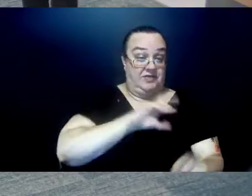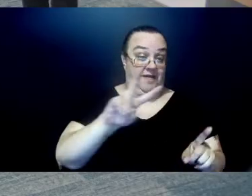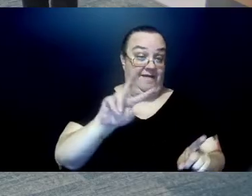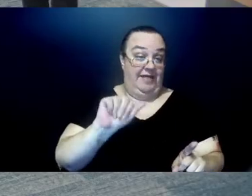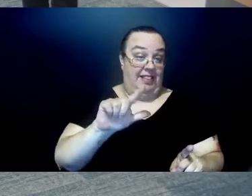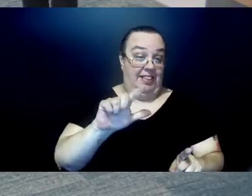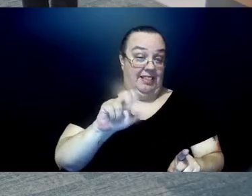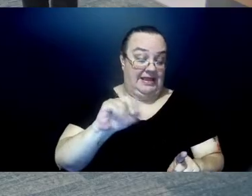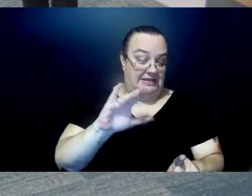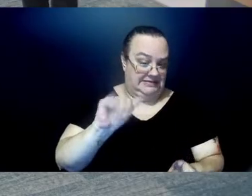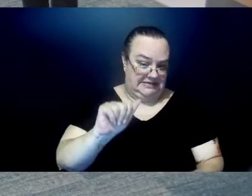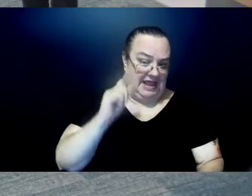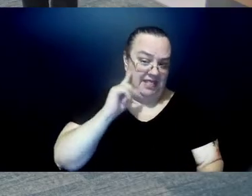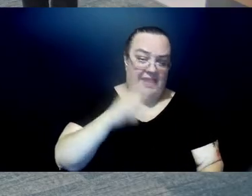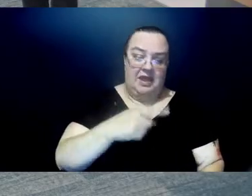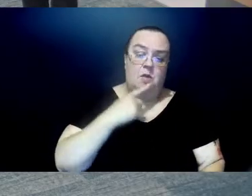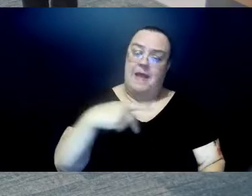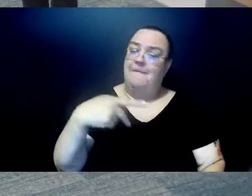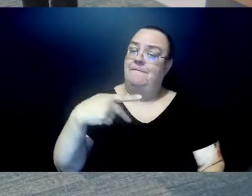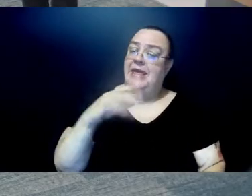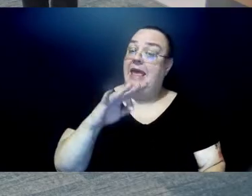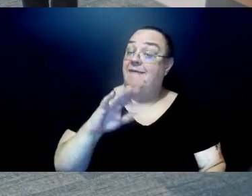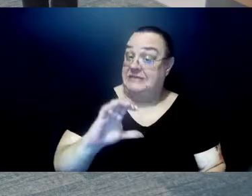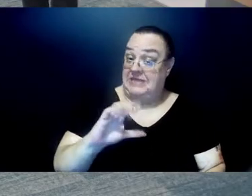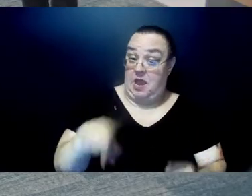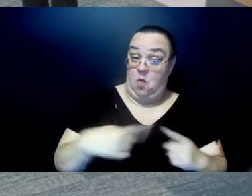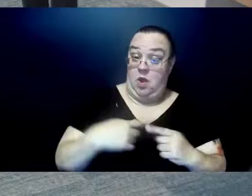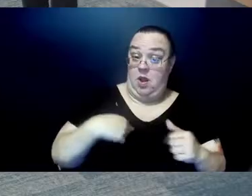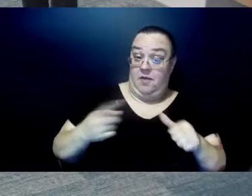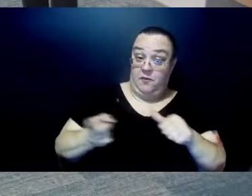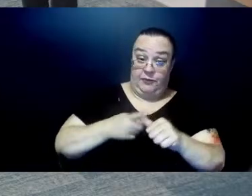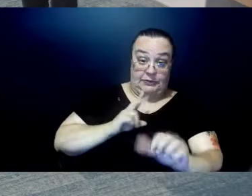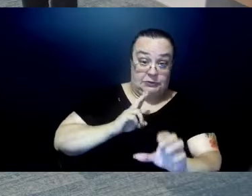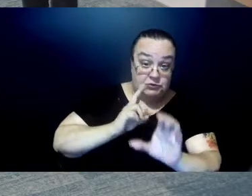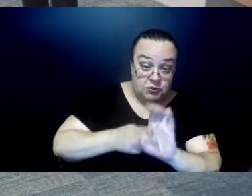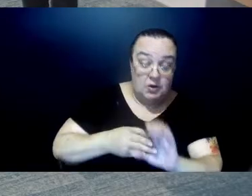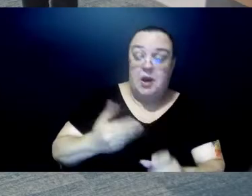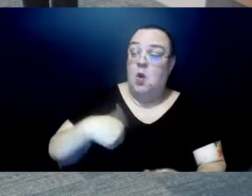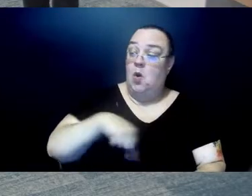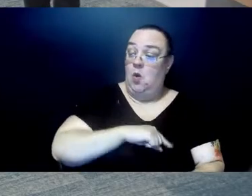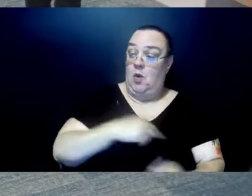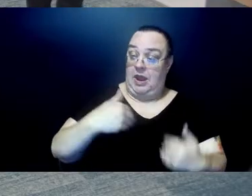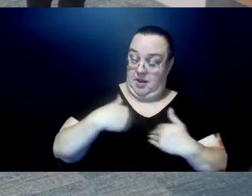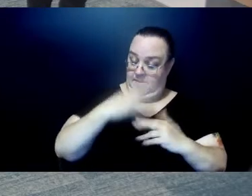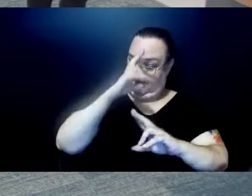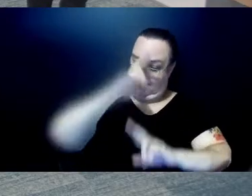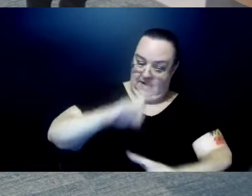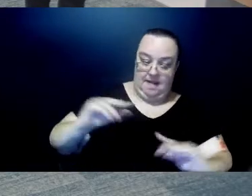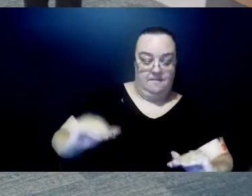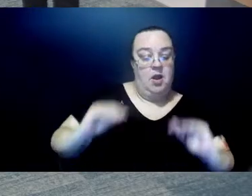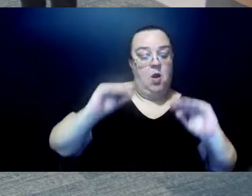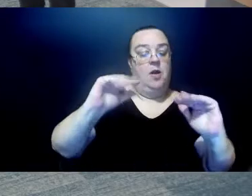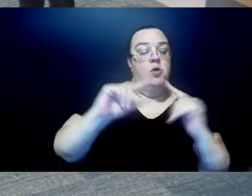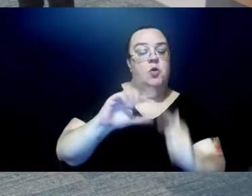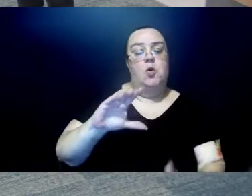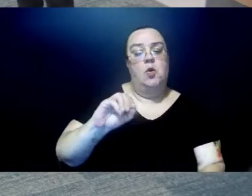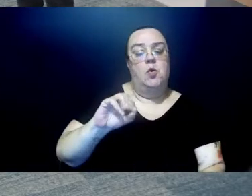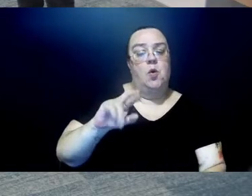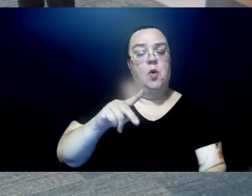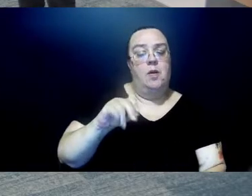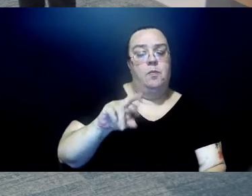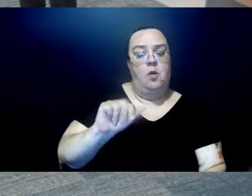a PFC when I got here. We had the honor of promoting him to the rank of corporal about